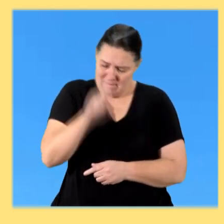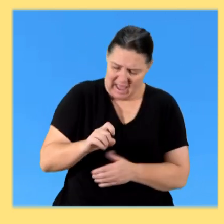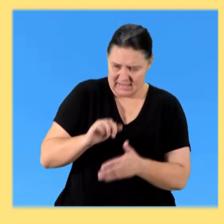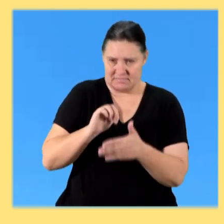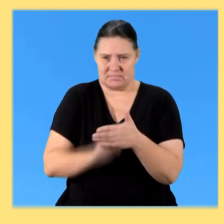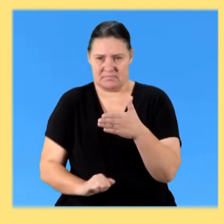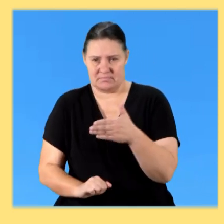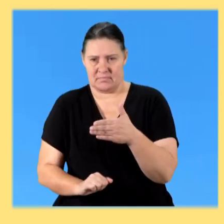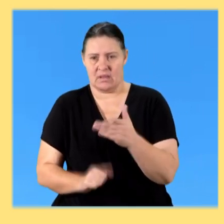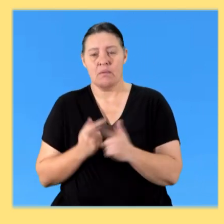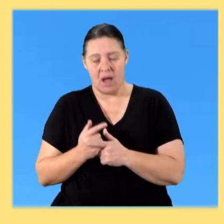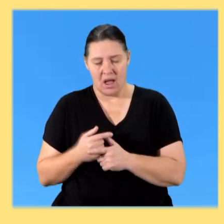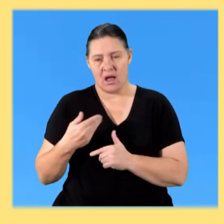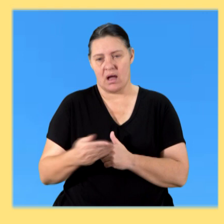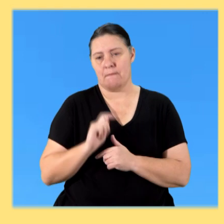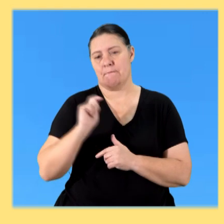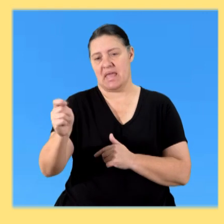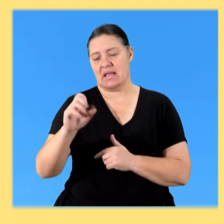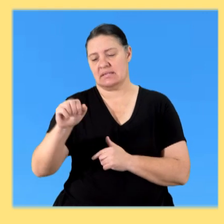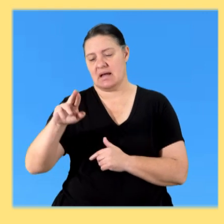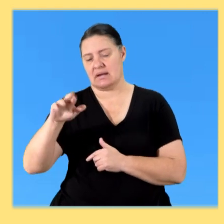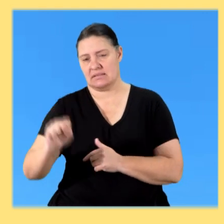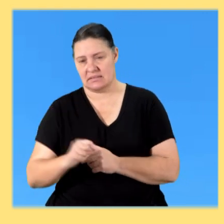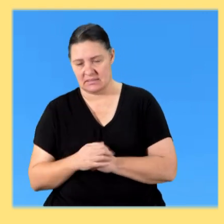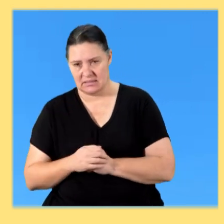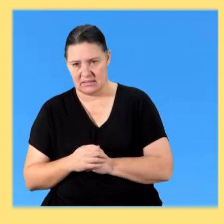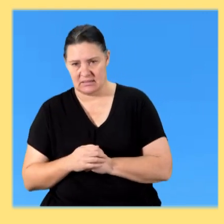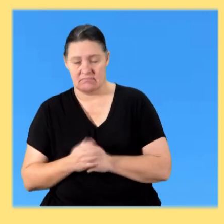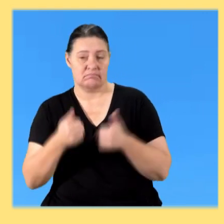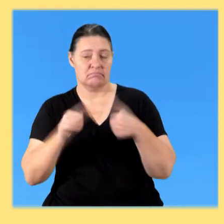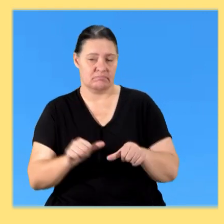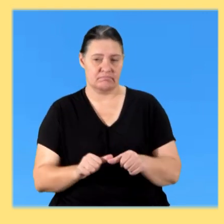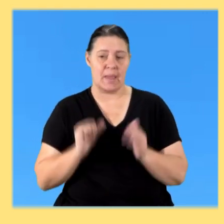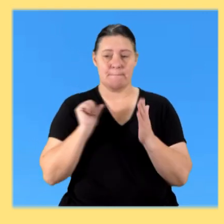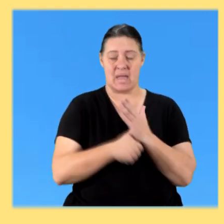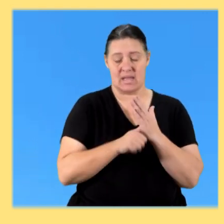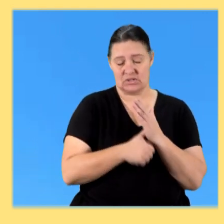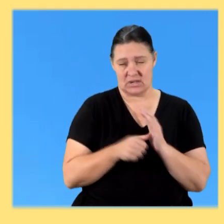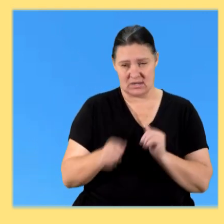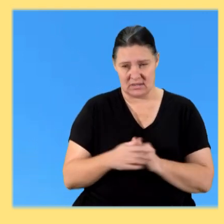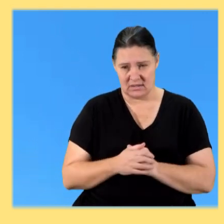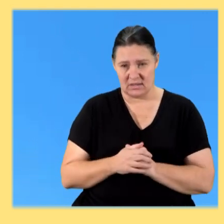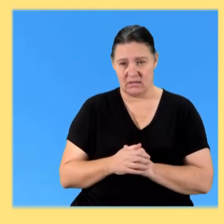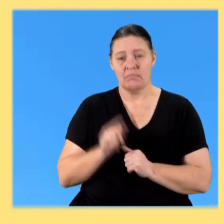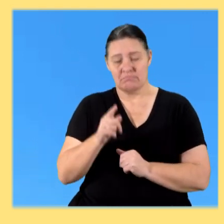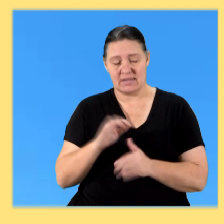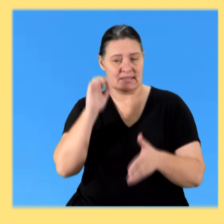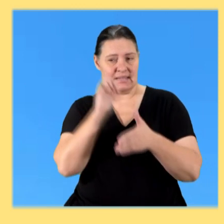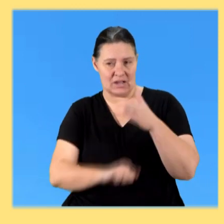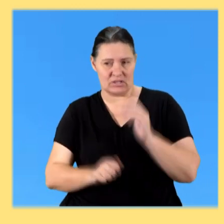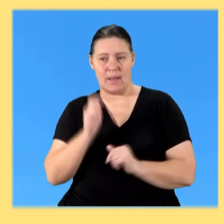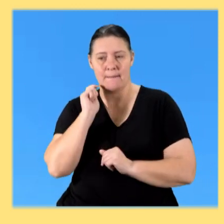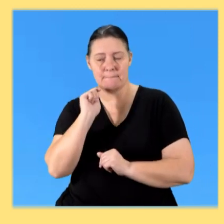compulsory deduction which is paid over to SARS. The next one, pension fund. It